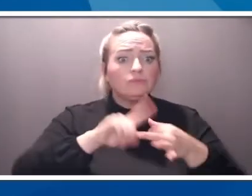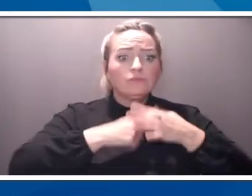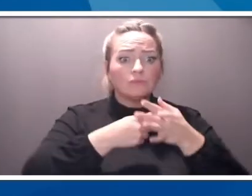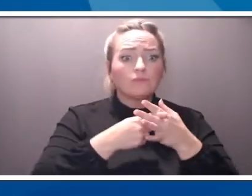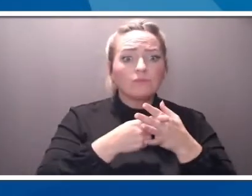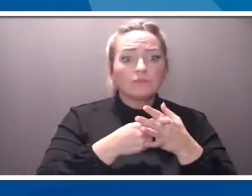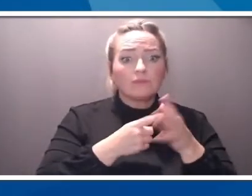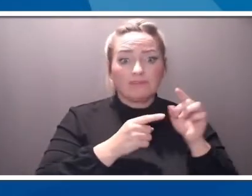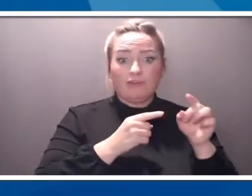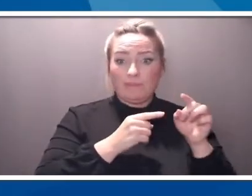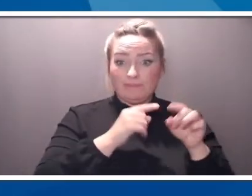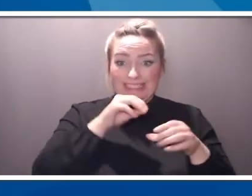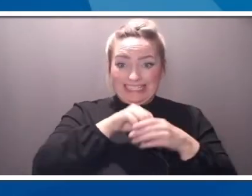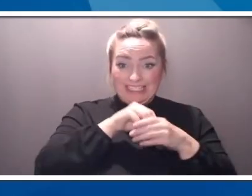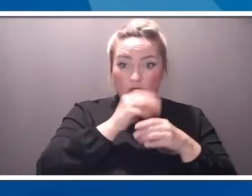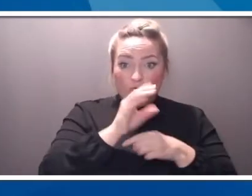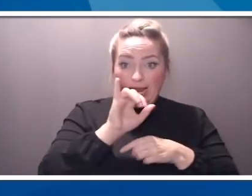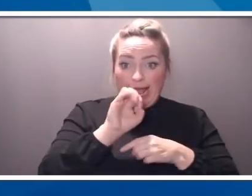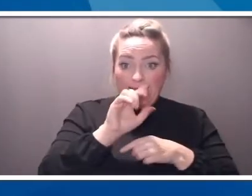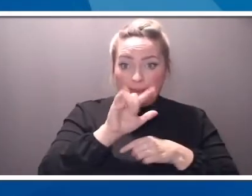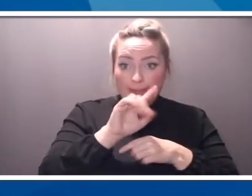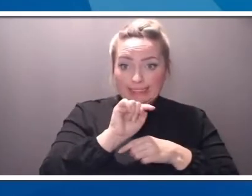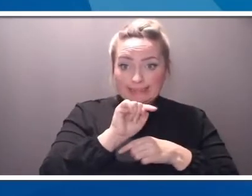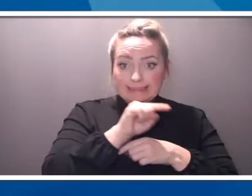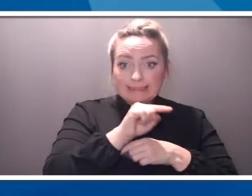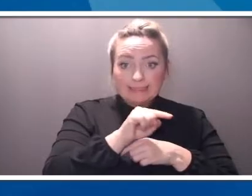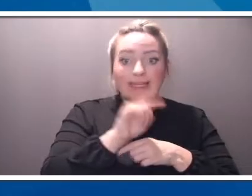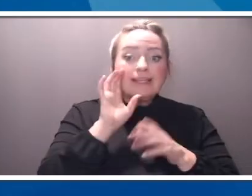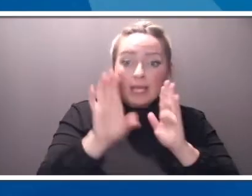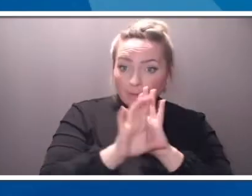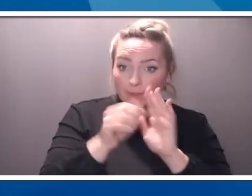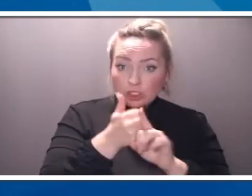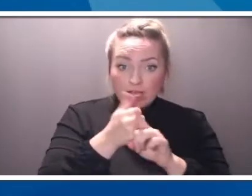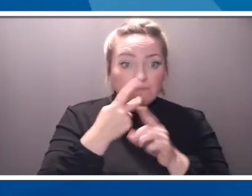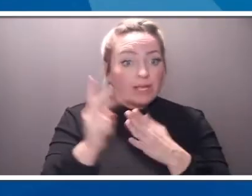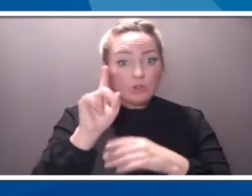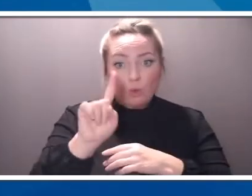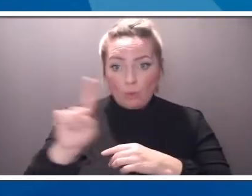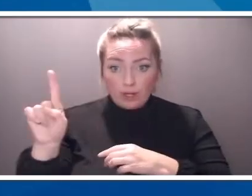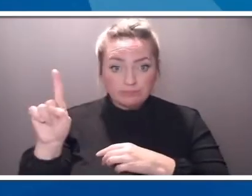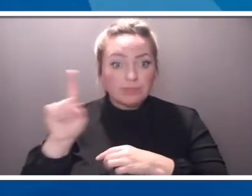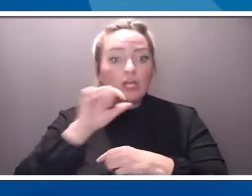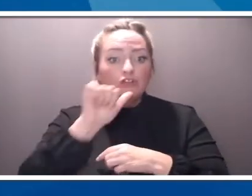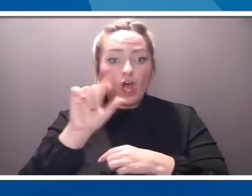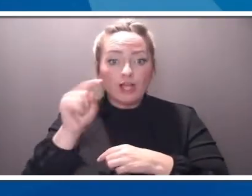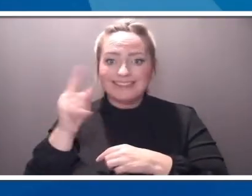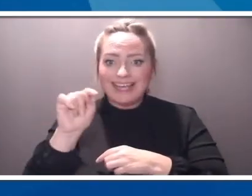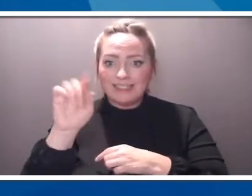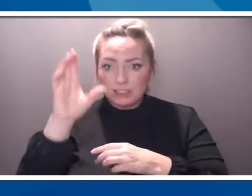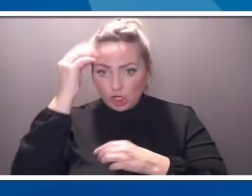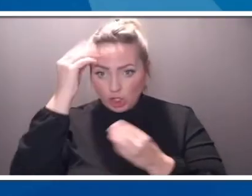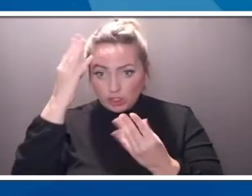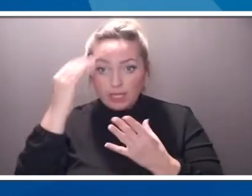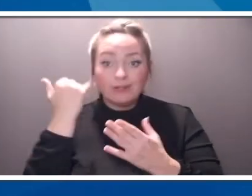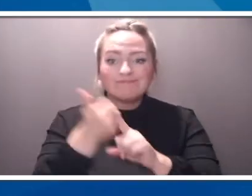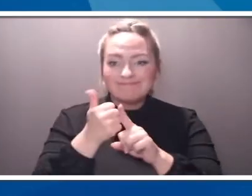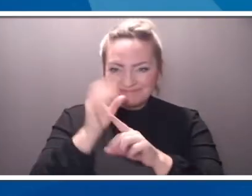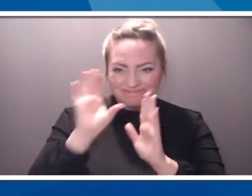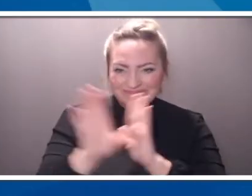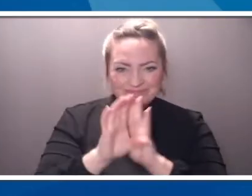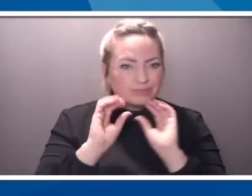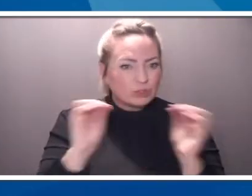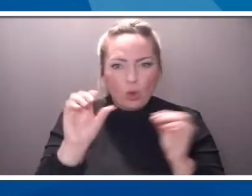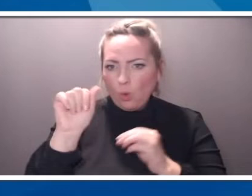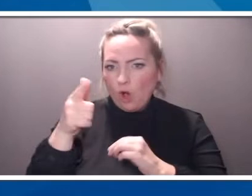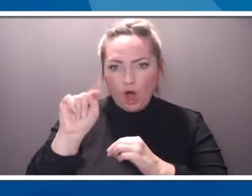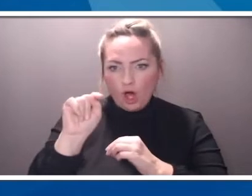criteria. So starting right, from the inner element, the image itself fails 111, non-text content,